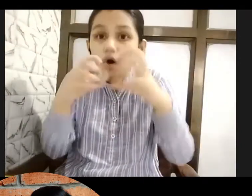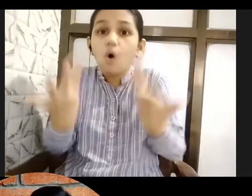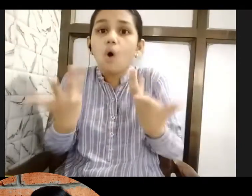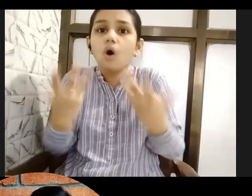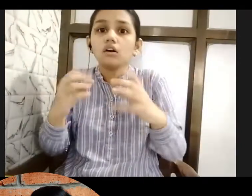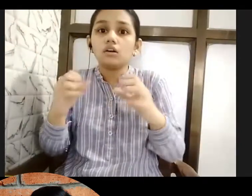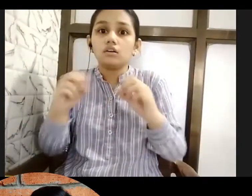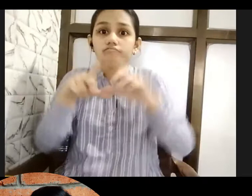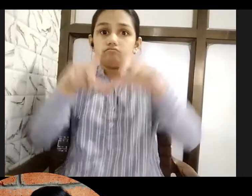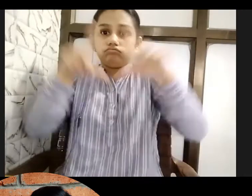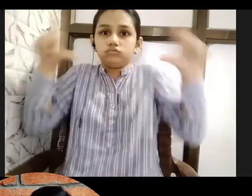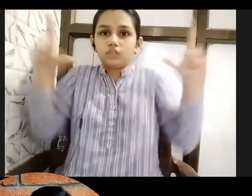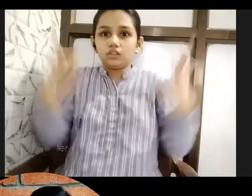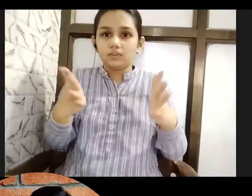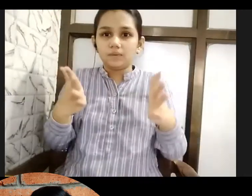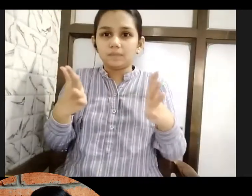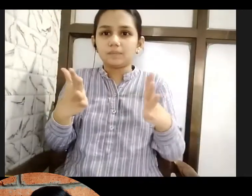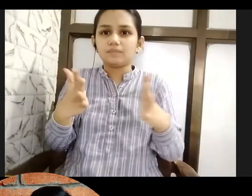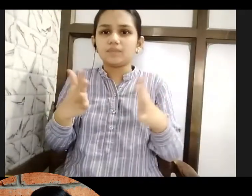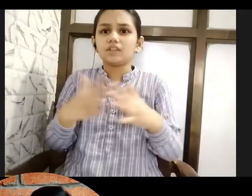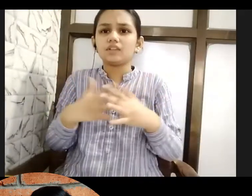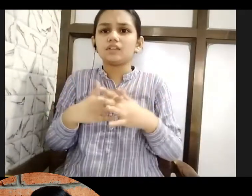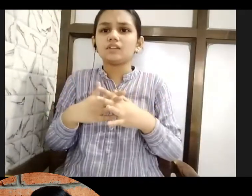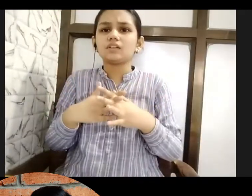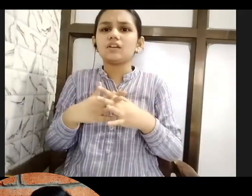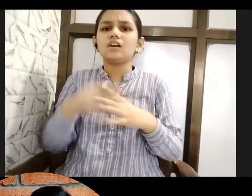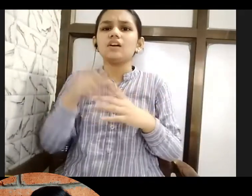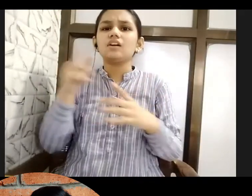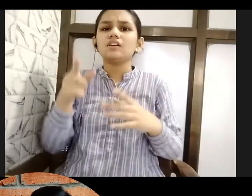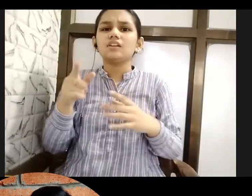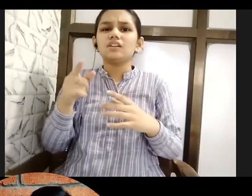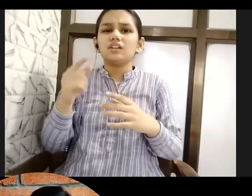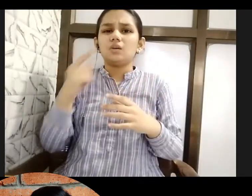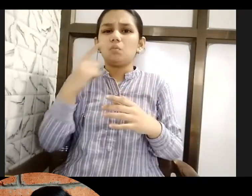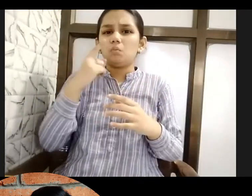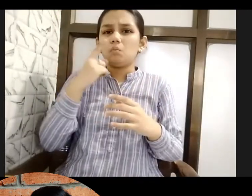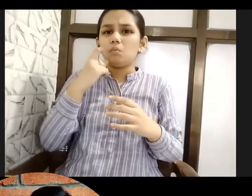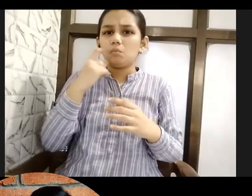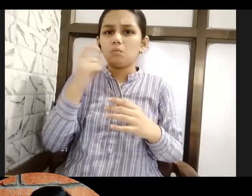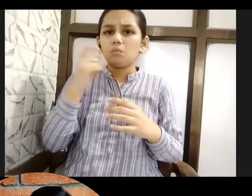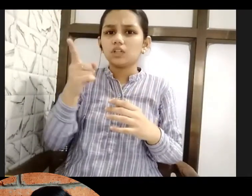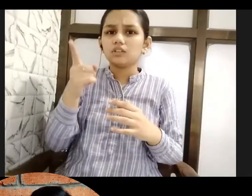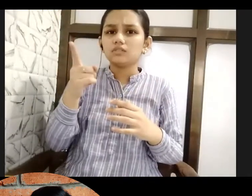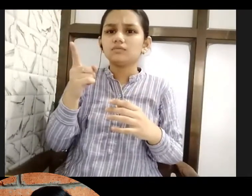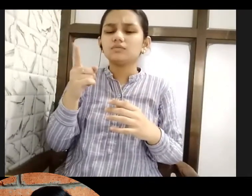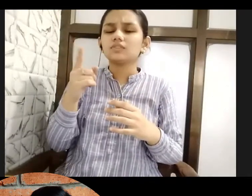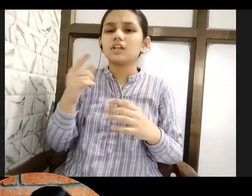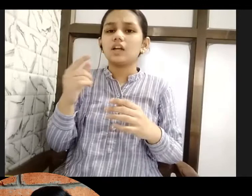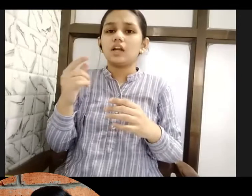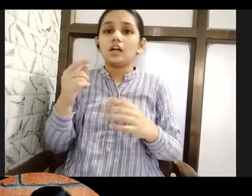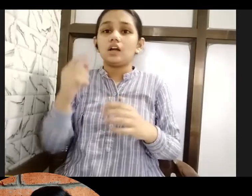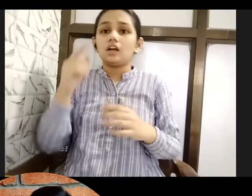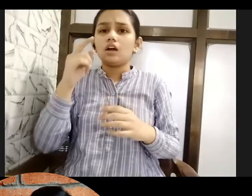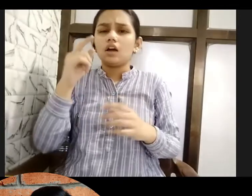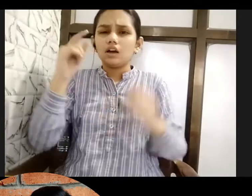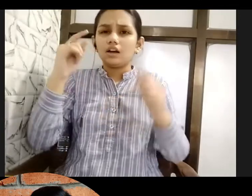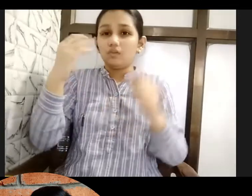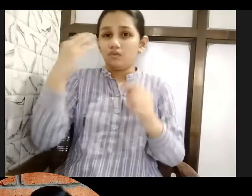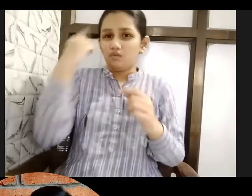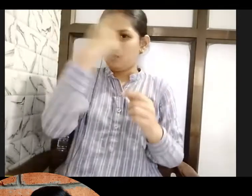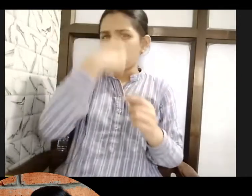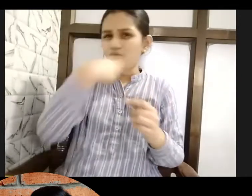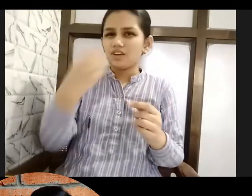So let's make this dull. If you see, Adil's face is little dull. Let us make it little bright. So for that we go